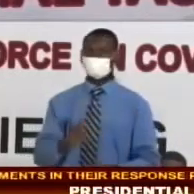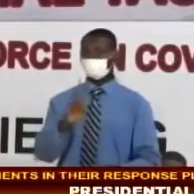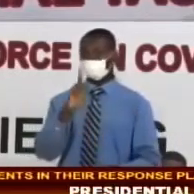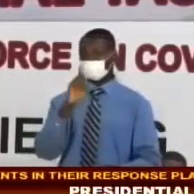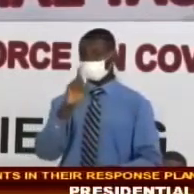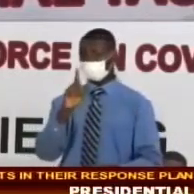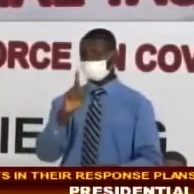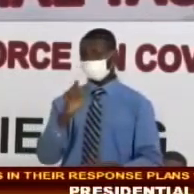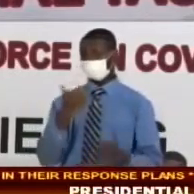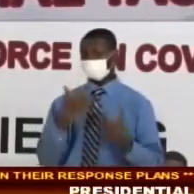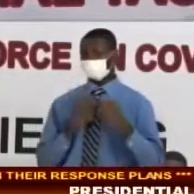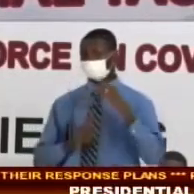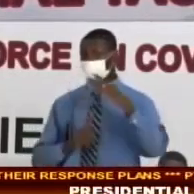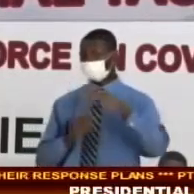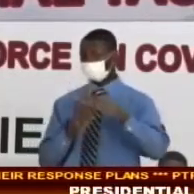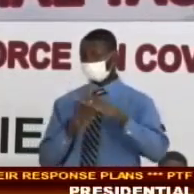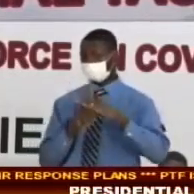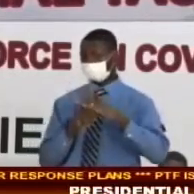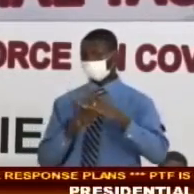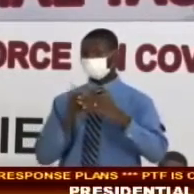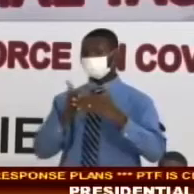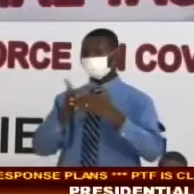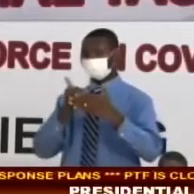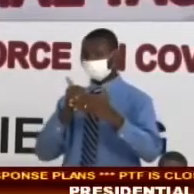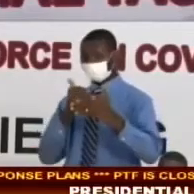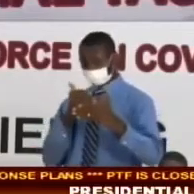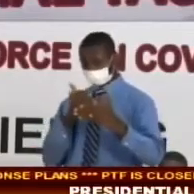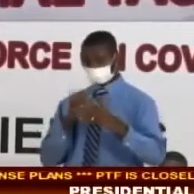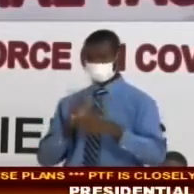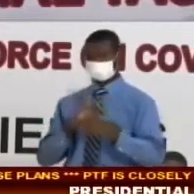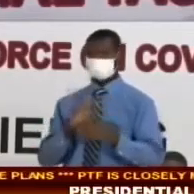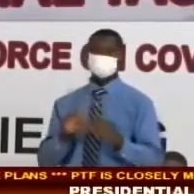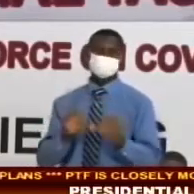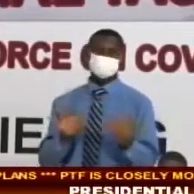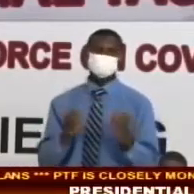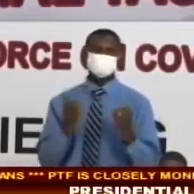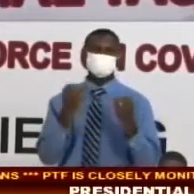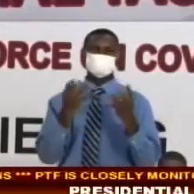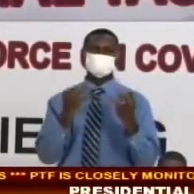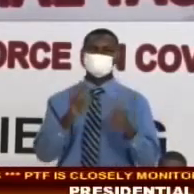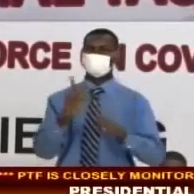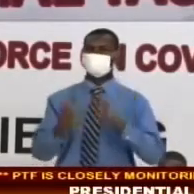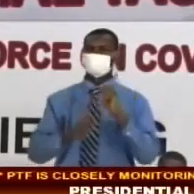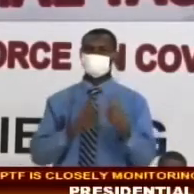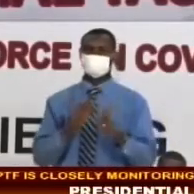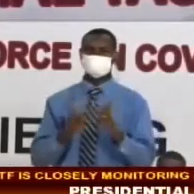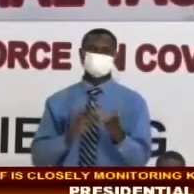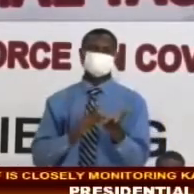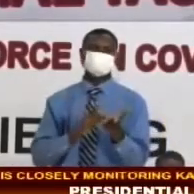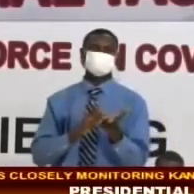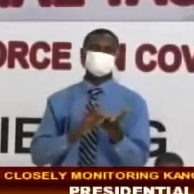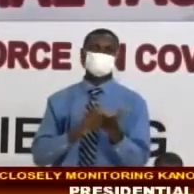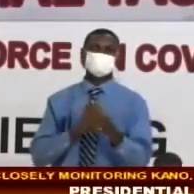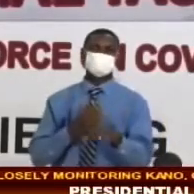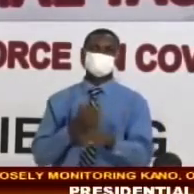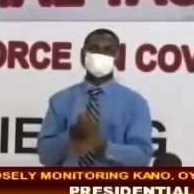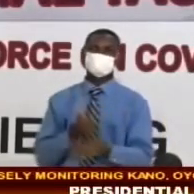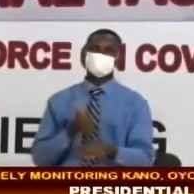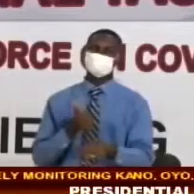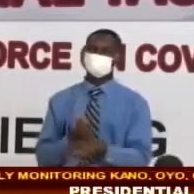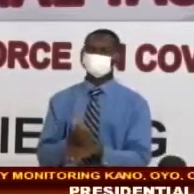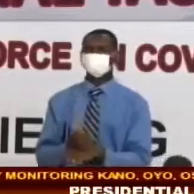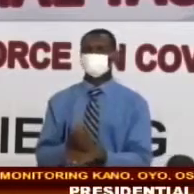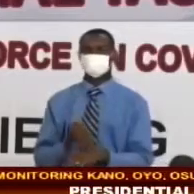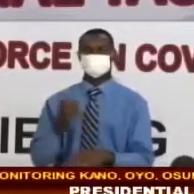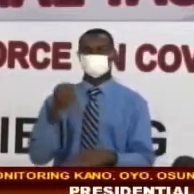COVID-19. There's substance abuse, drug use and abuse, which for all intents and